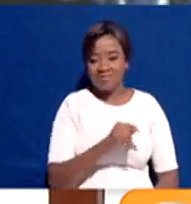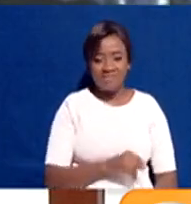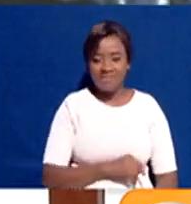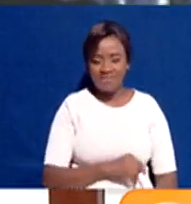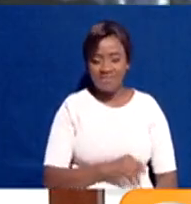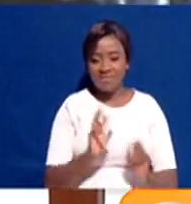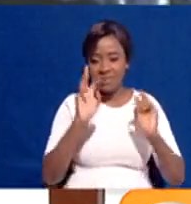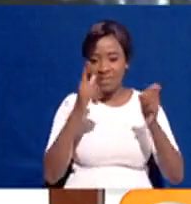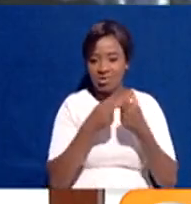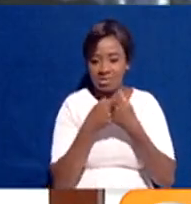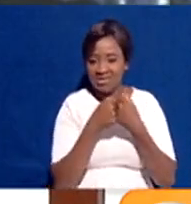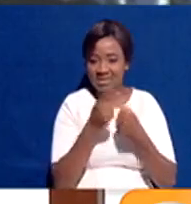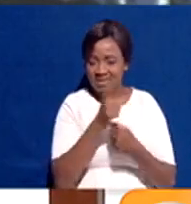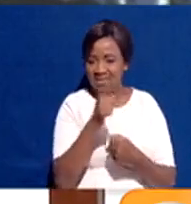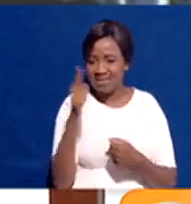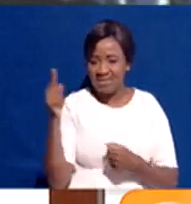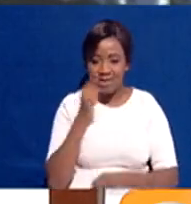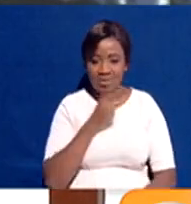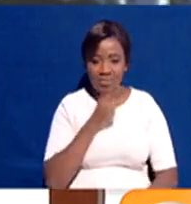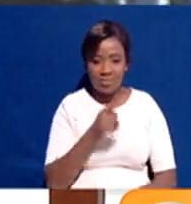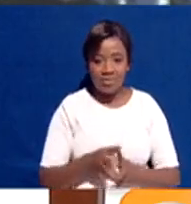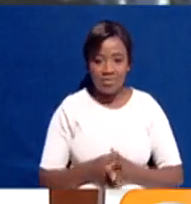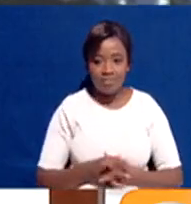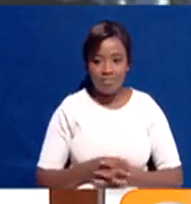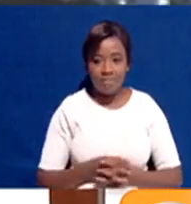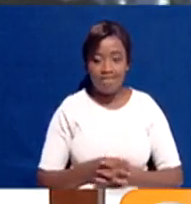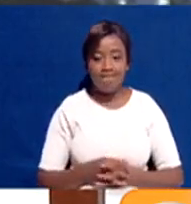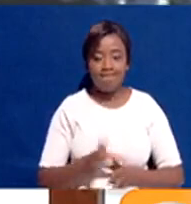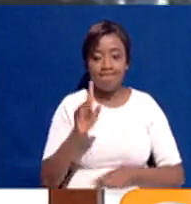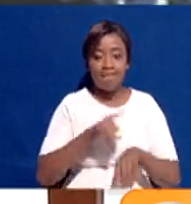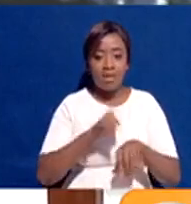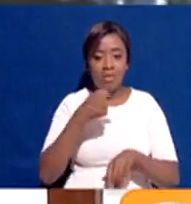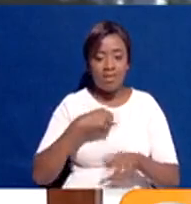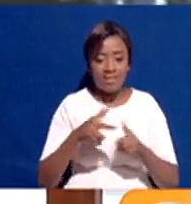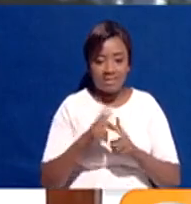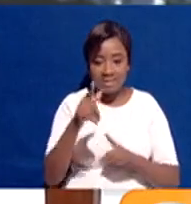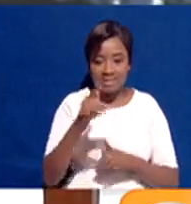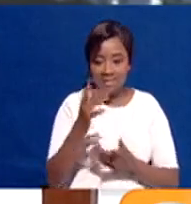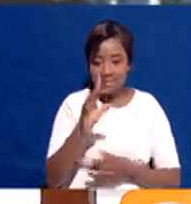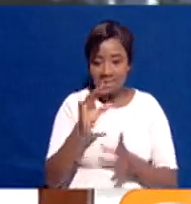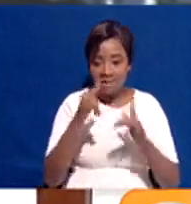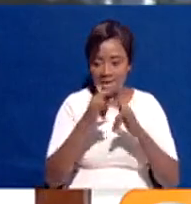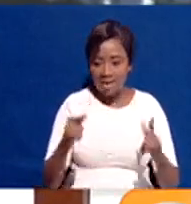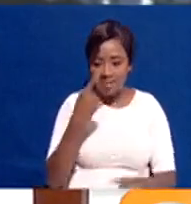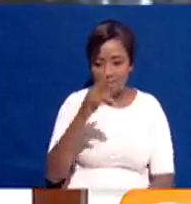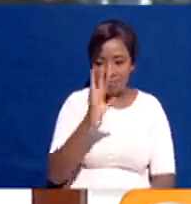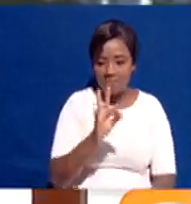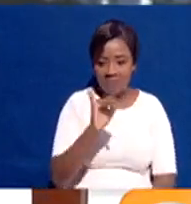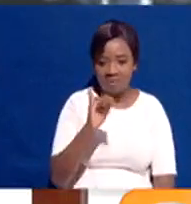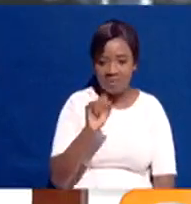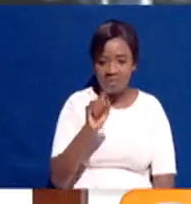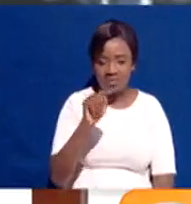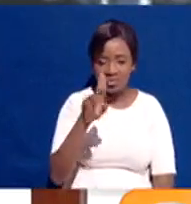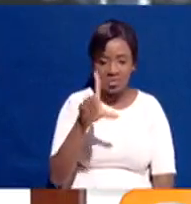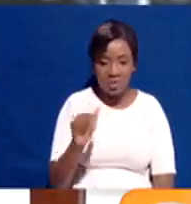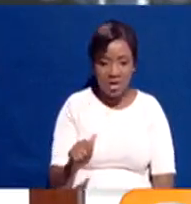challenges are quite huge. In fact, when I started the Fistula camp, I felt that I should go and at least bring some of the